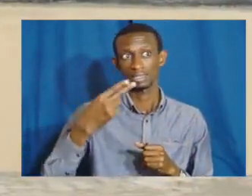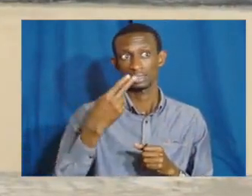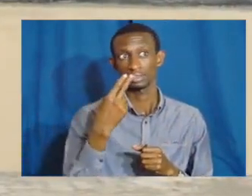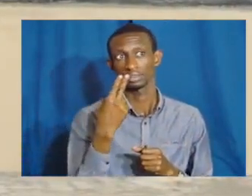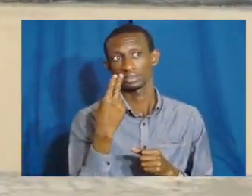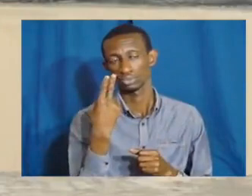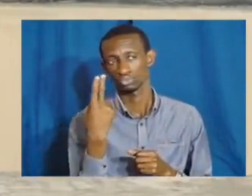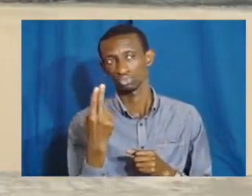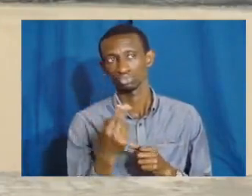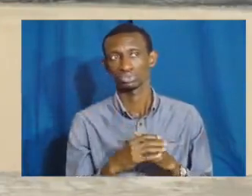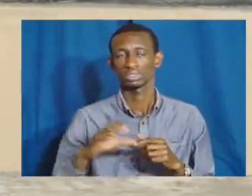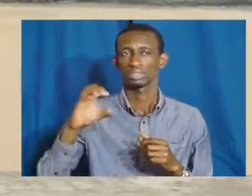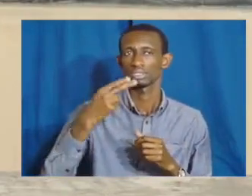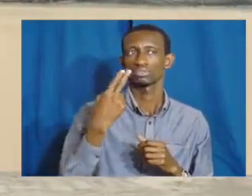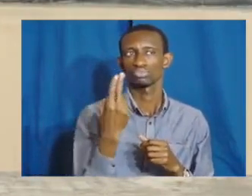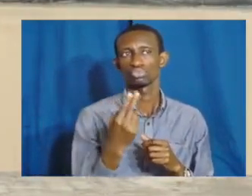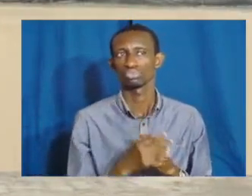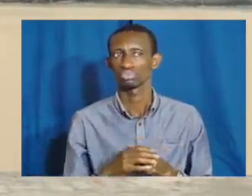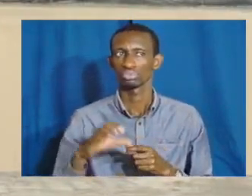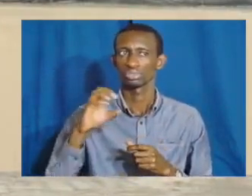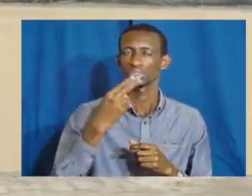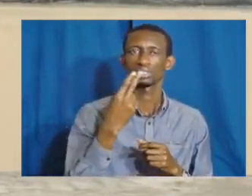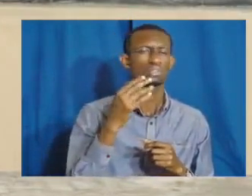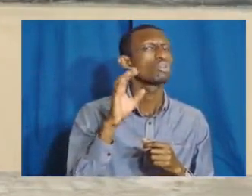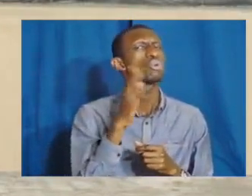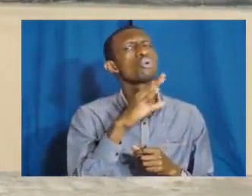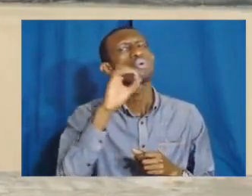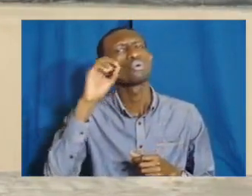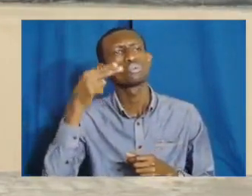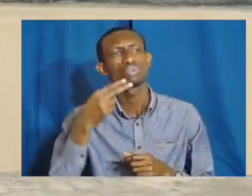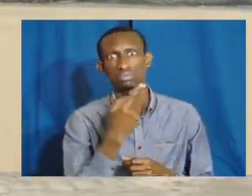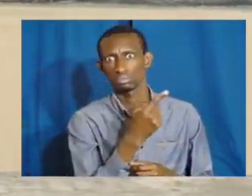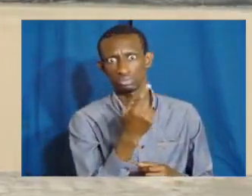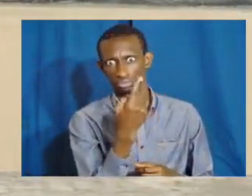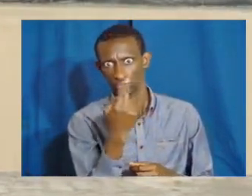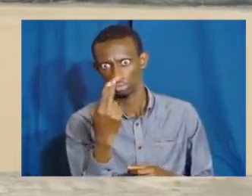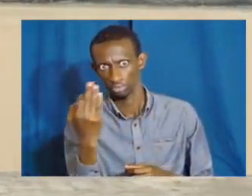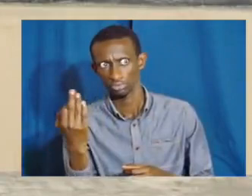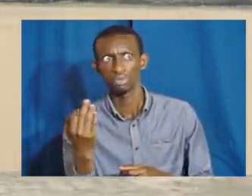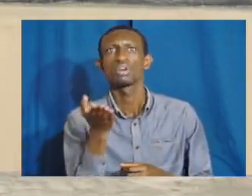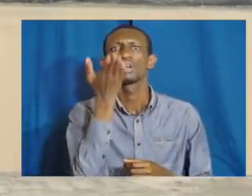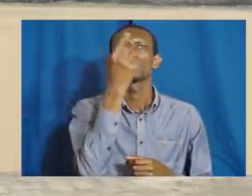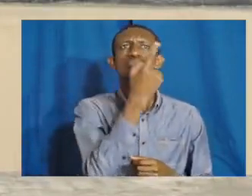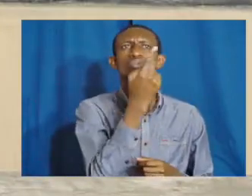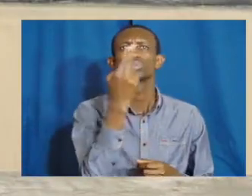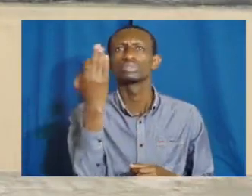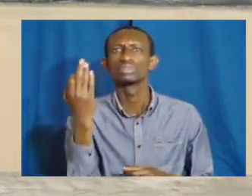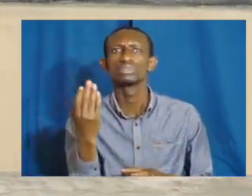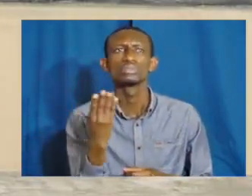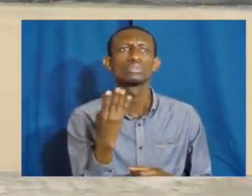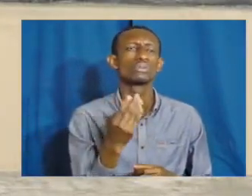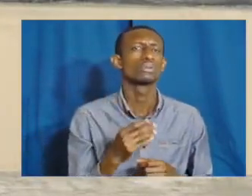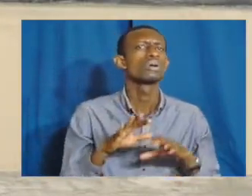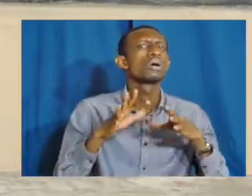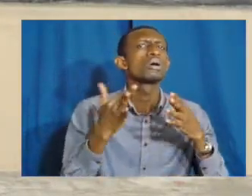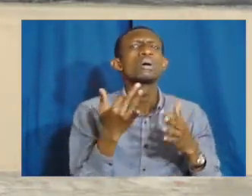CH2, CH2, CH2, OH. 1, 2, 3, 4. 1, 2, 3, 4. How many